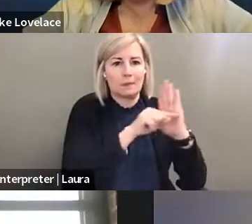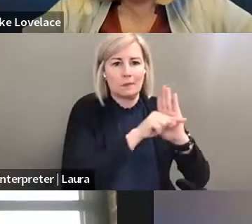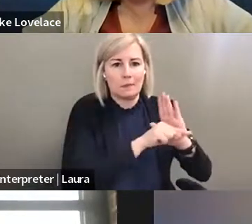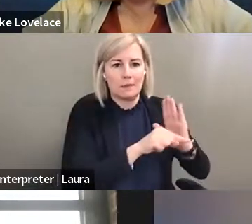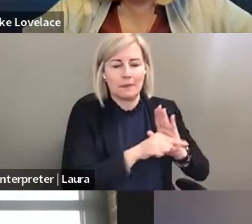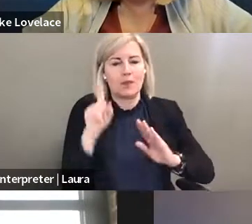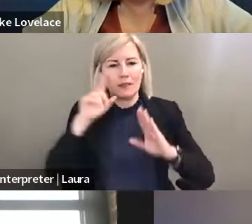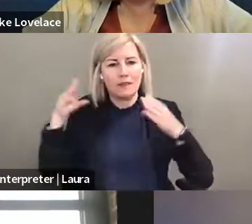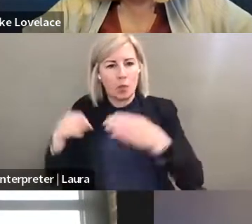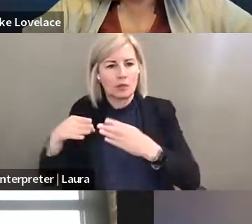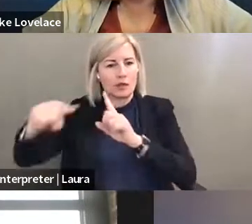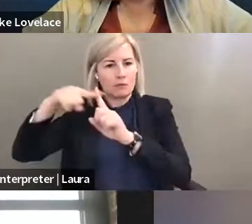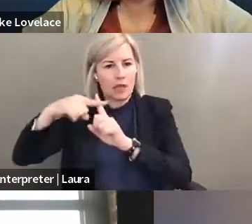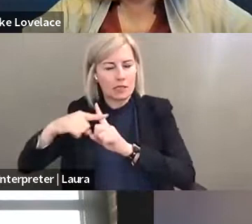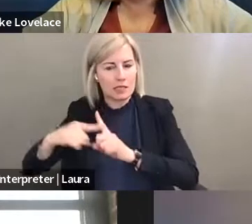the positive